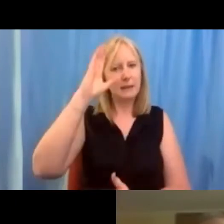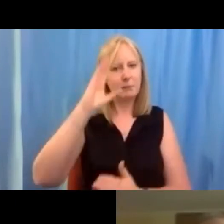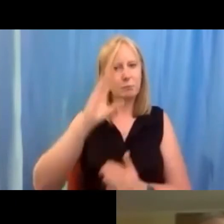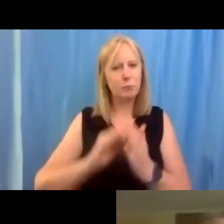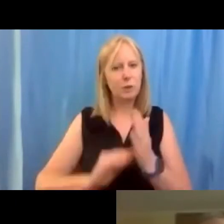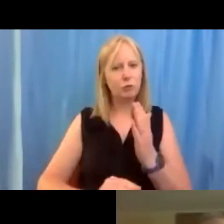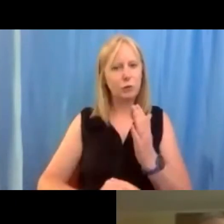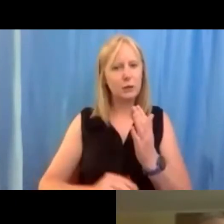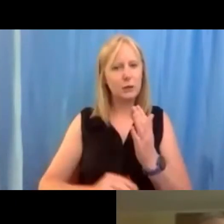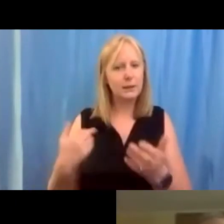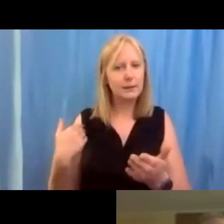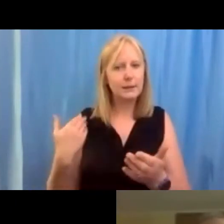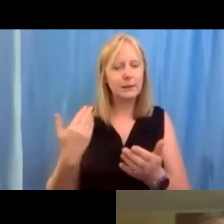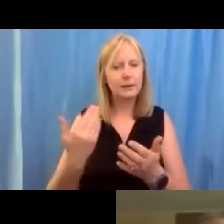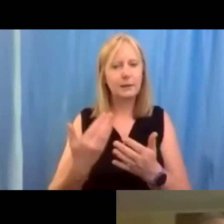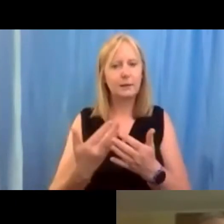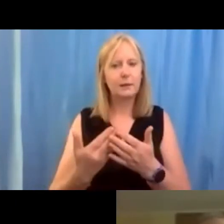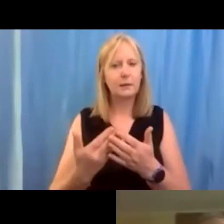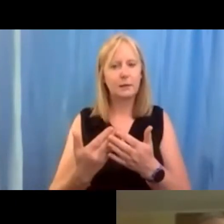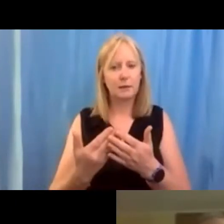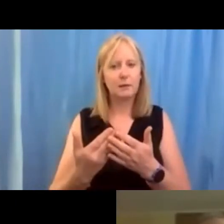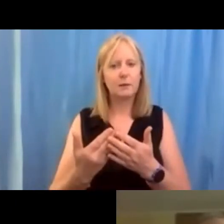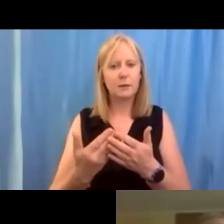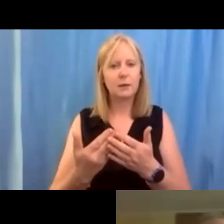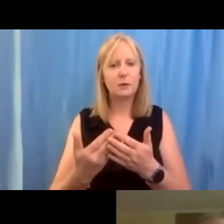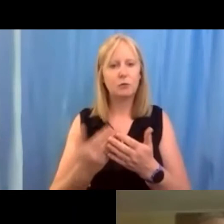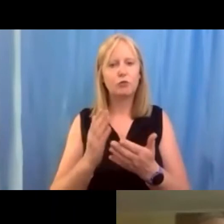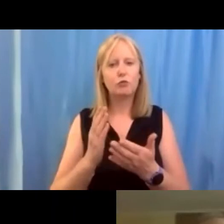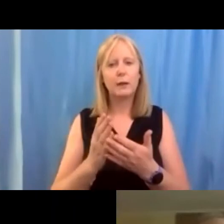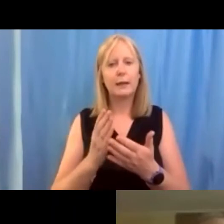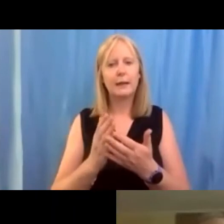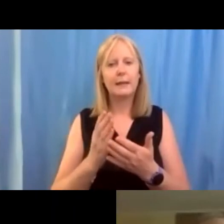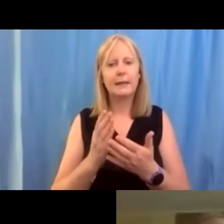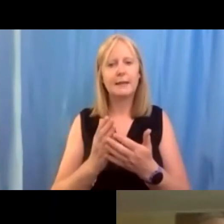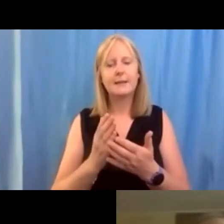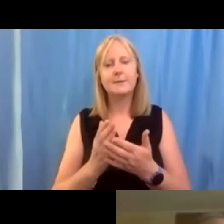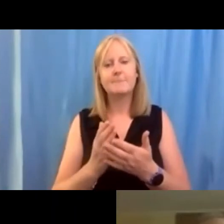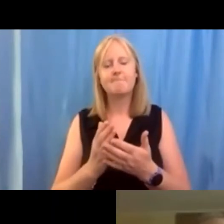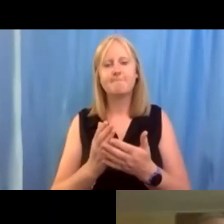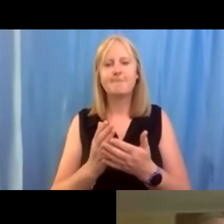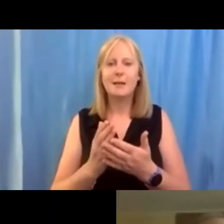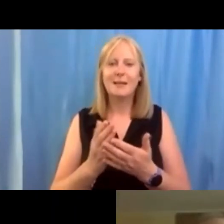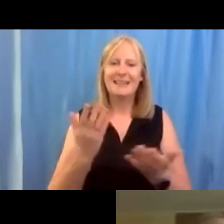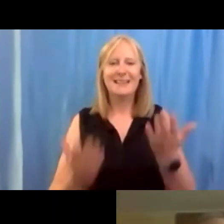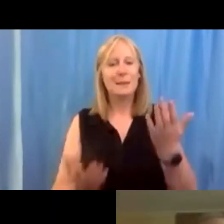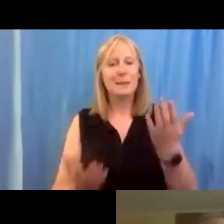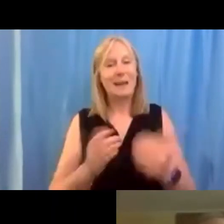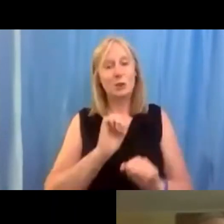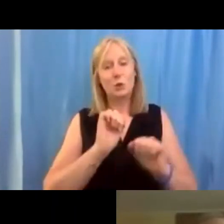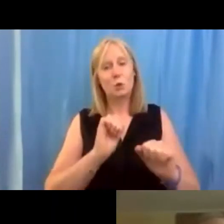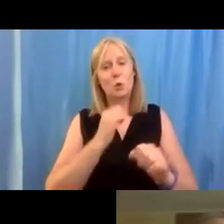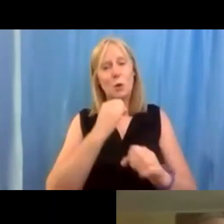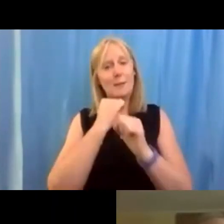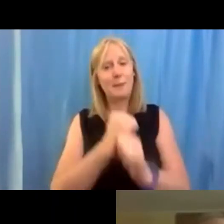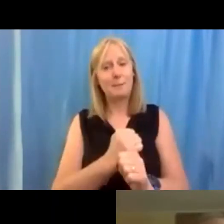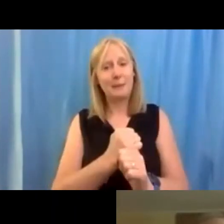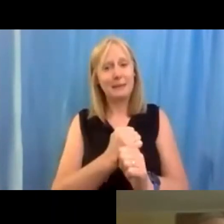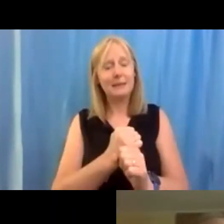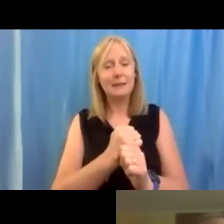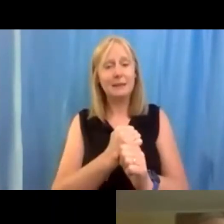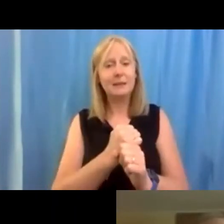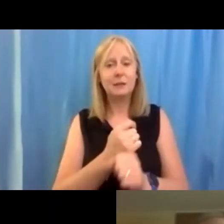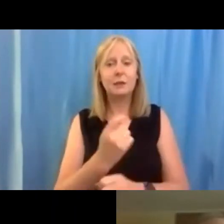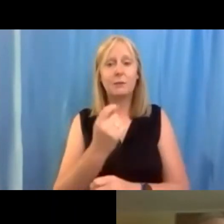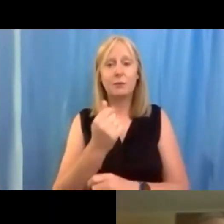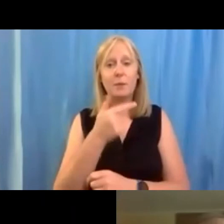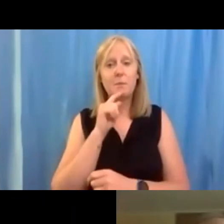experiences that it takes up, depending on your commitment, because some people will